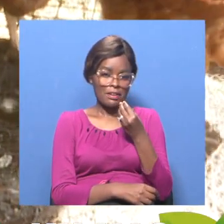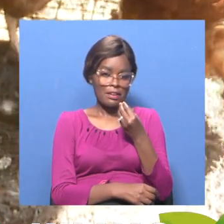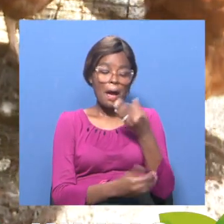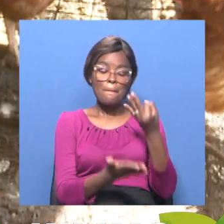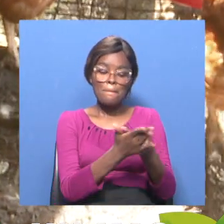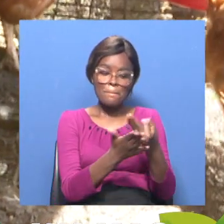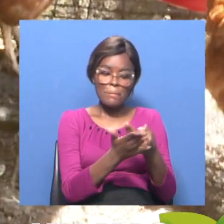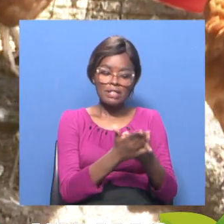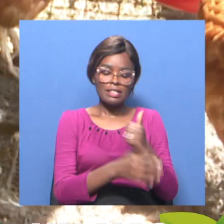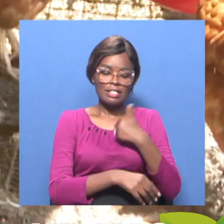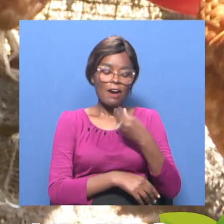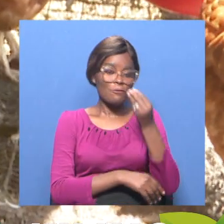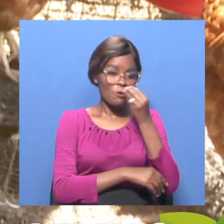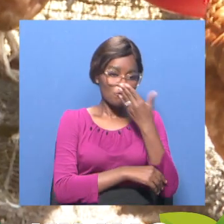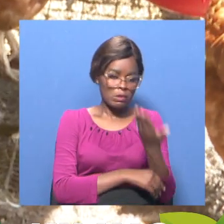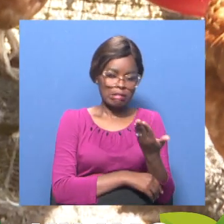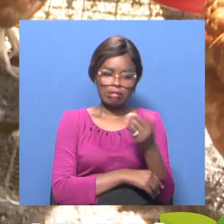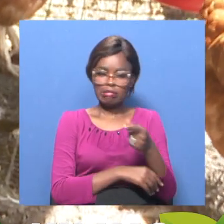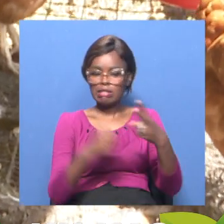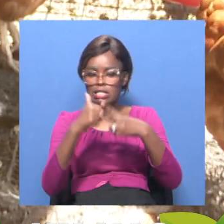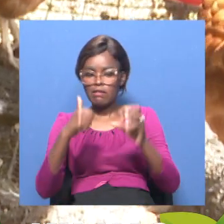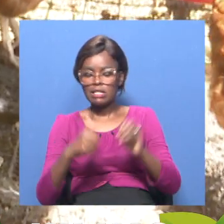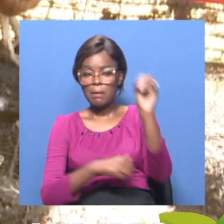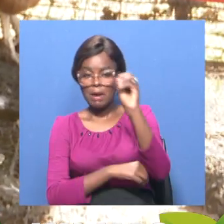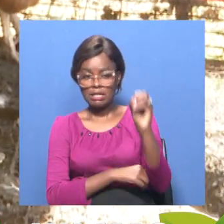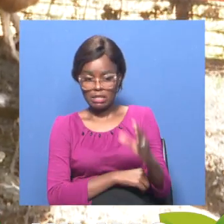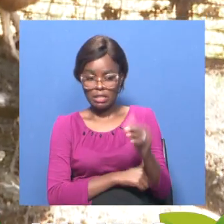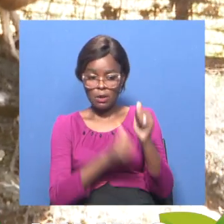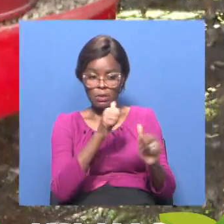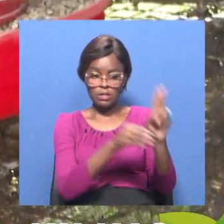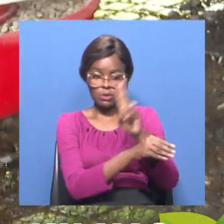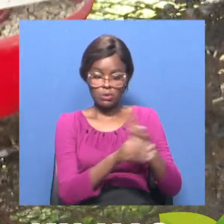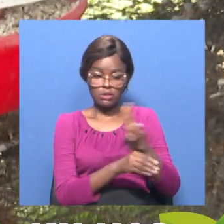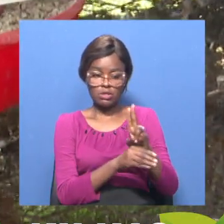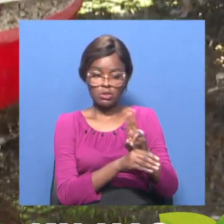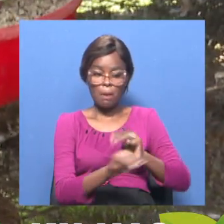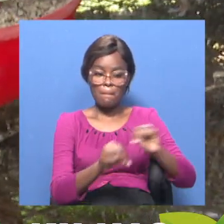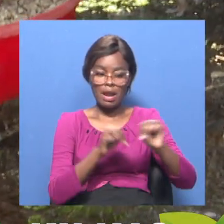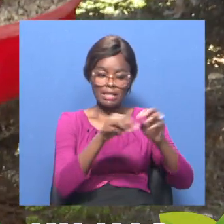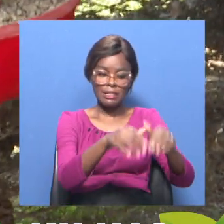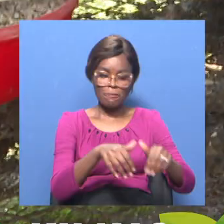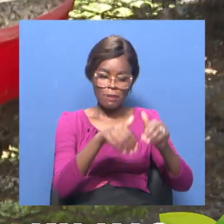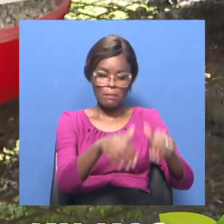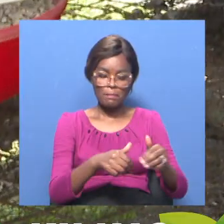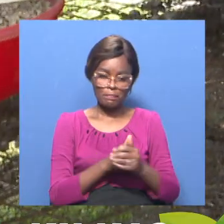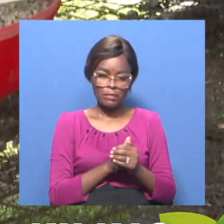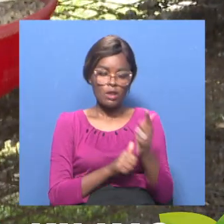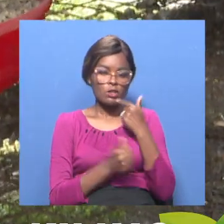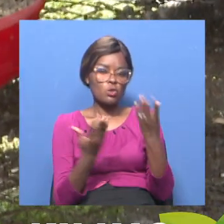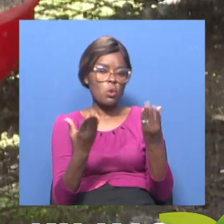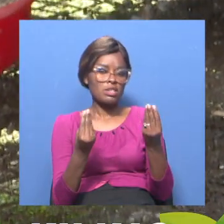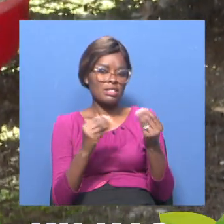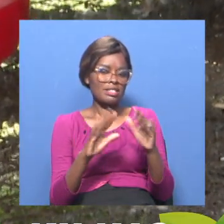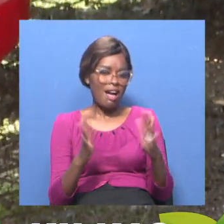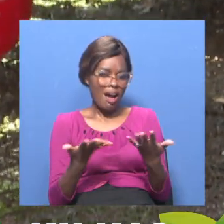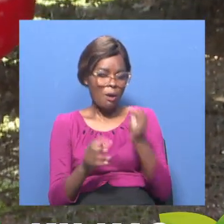finances you put up for feeds is up to 70% of what you would use to keep up with the whole farm. So the easier way would be to